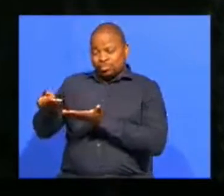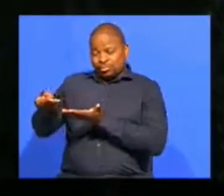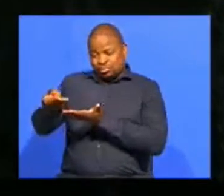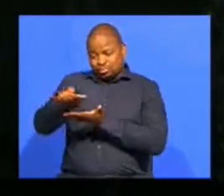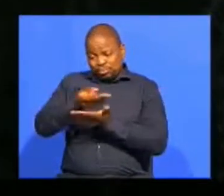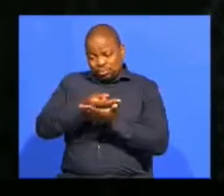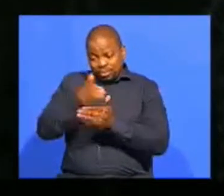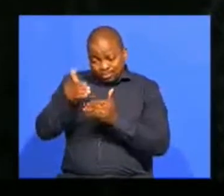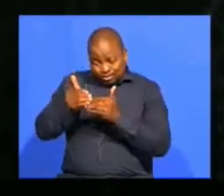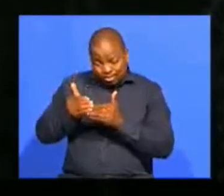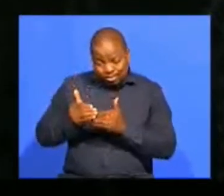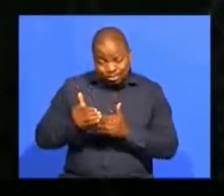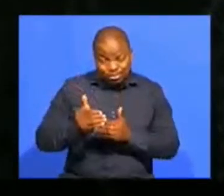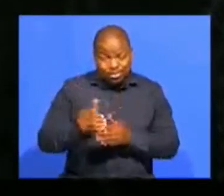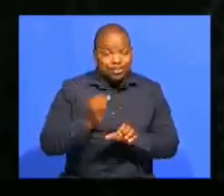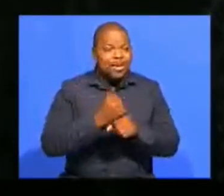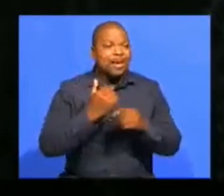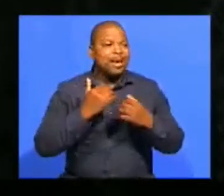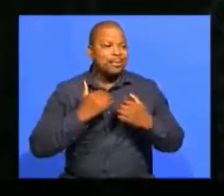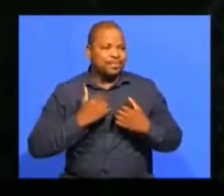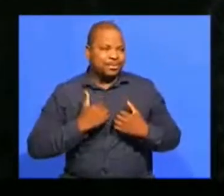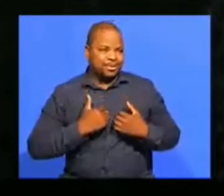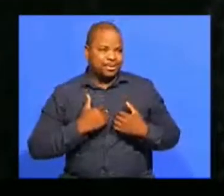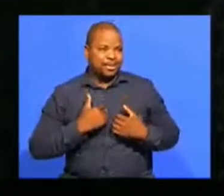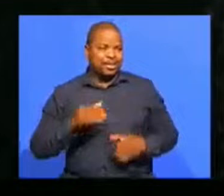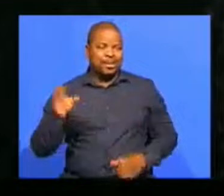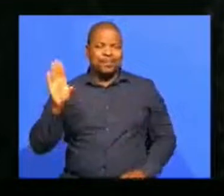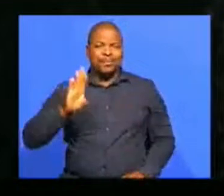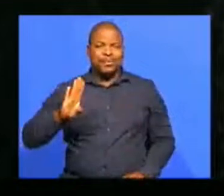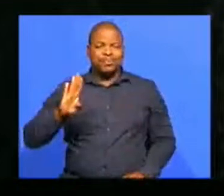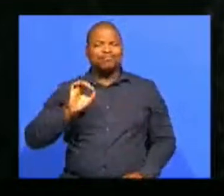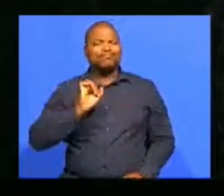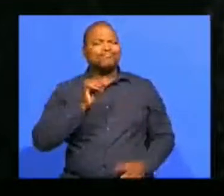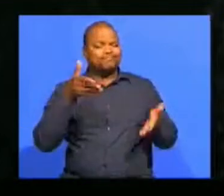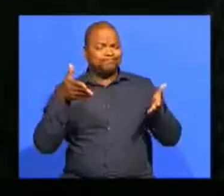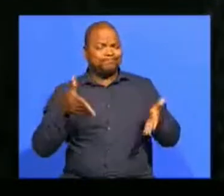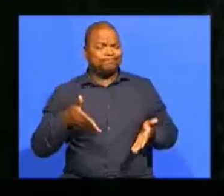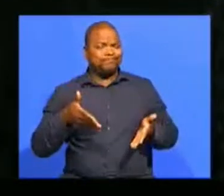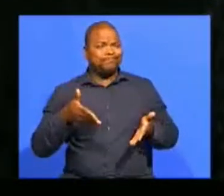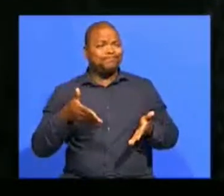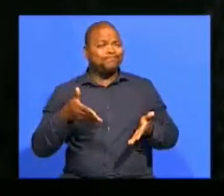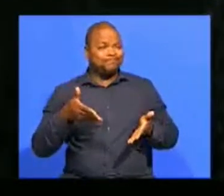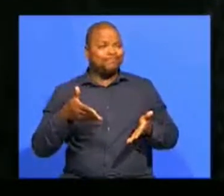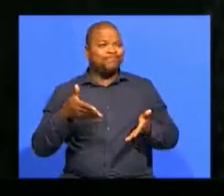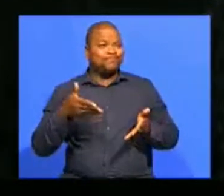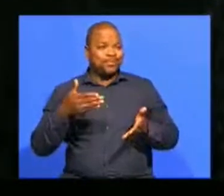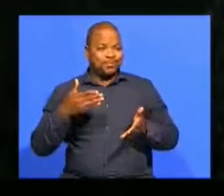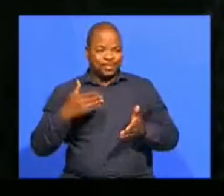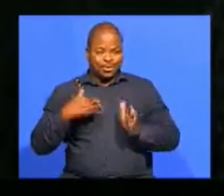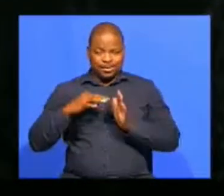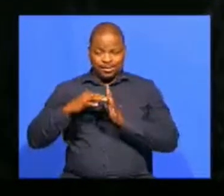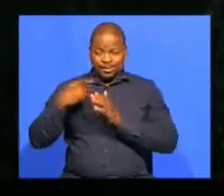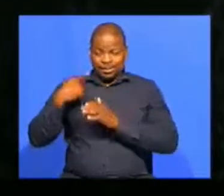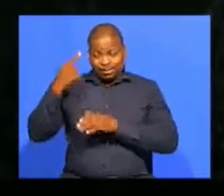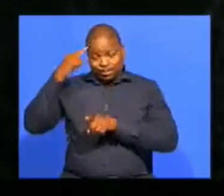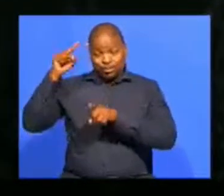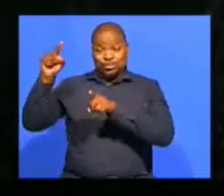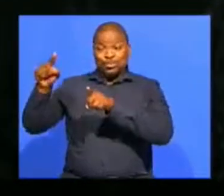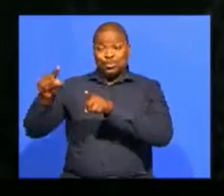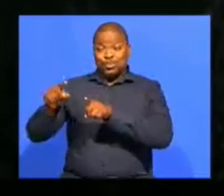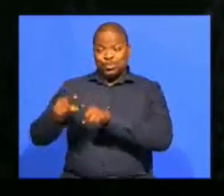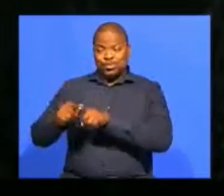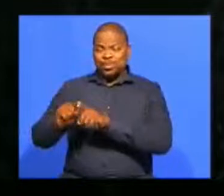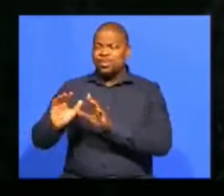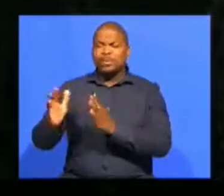more sustained revenue. Look, in Botswana, Your Excellency, we literally extricated ourselves